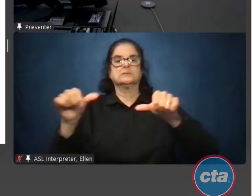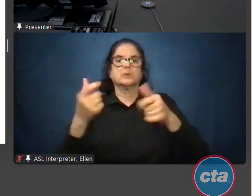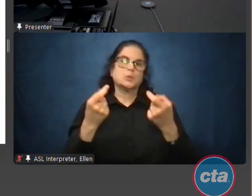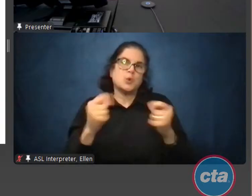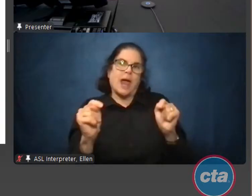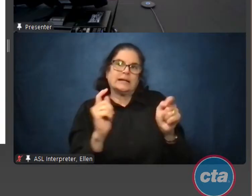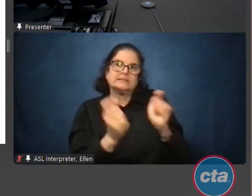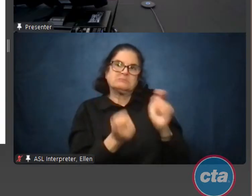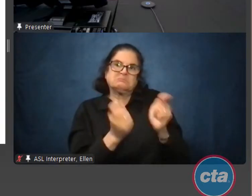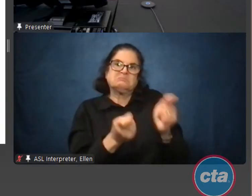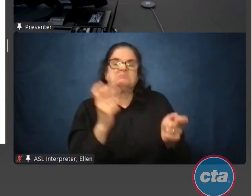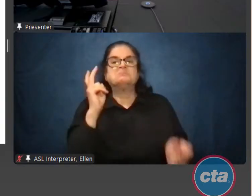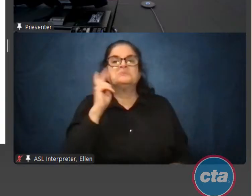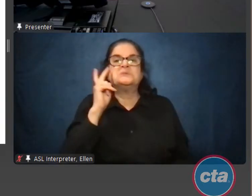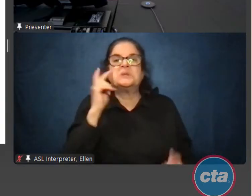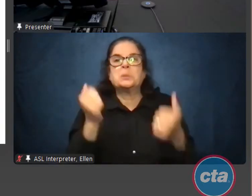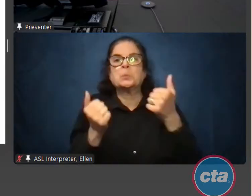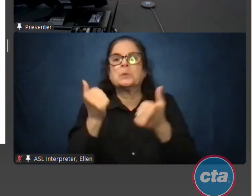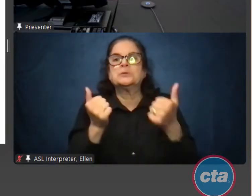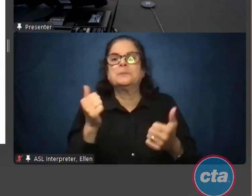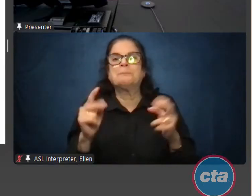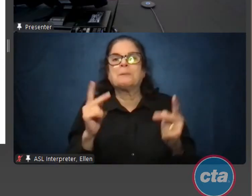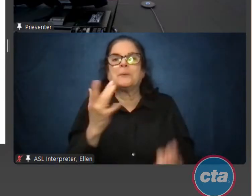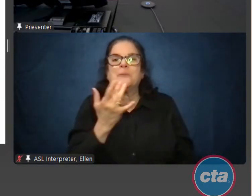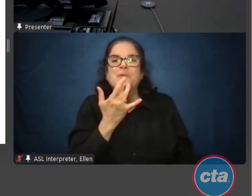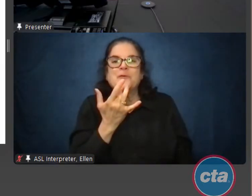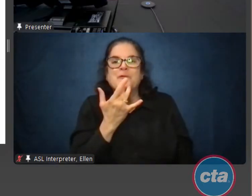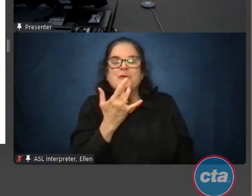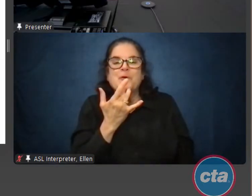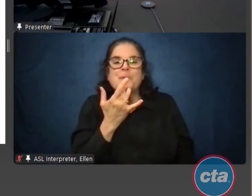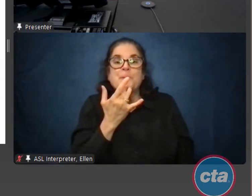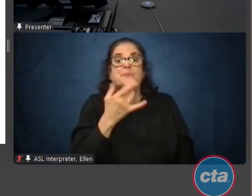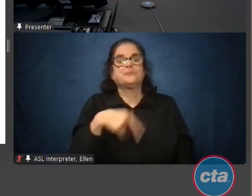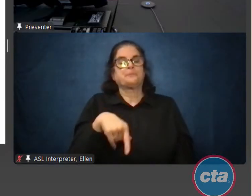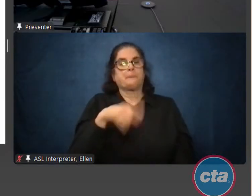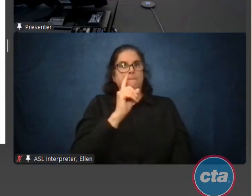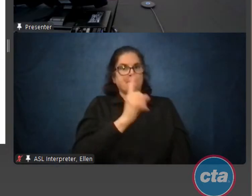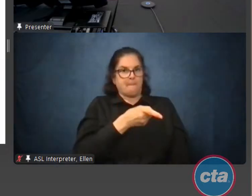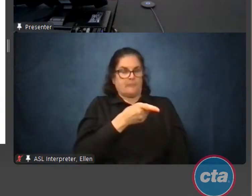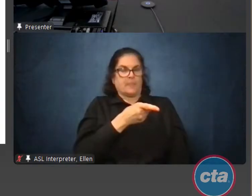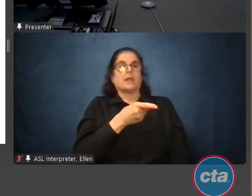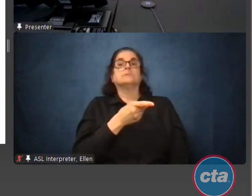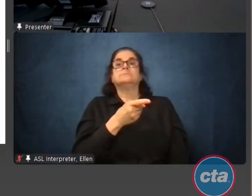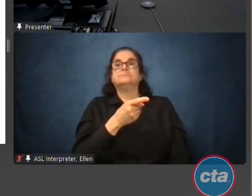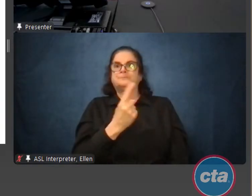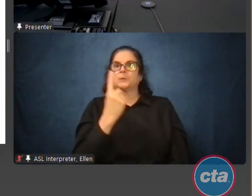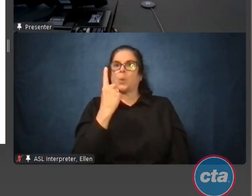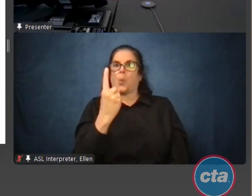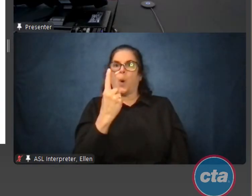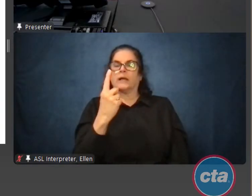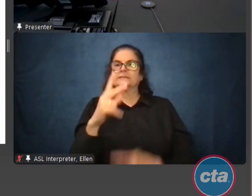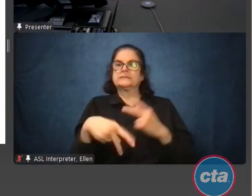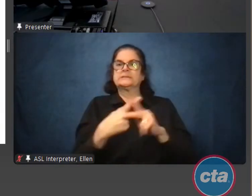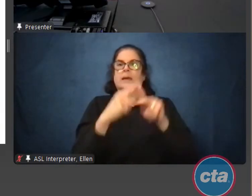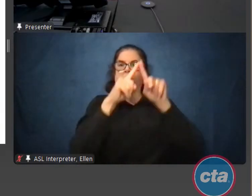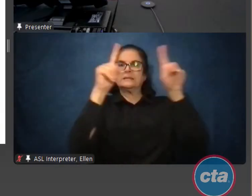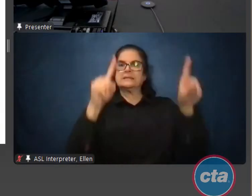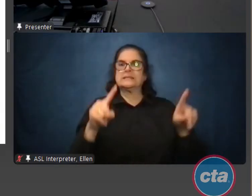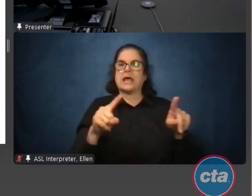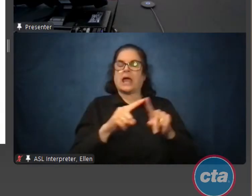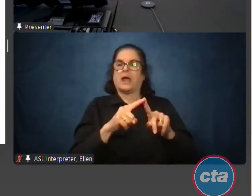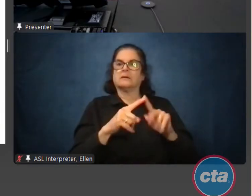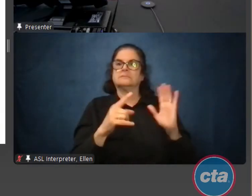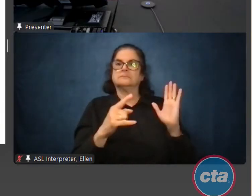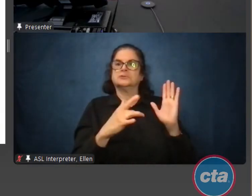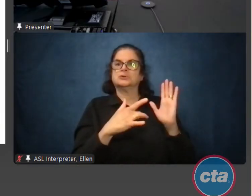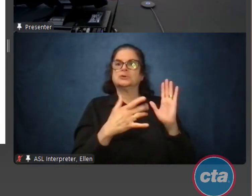things and see what folks prefer. There'll be some space on one version of the signs to maybe even try out putting